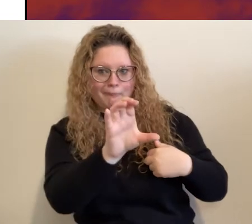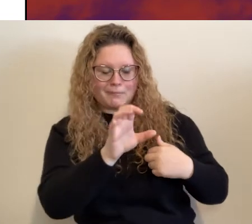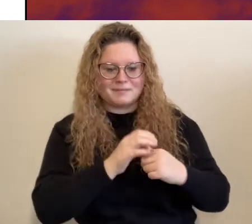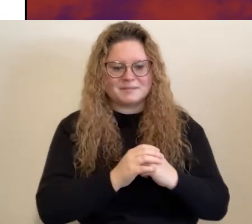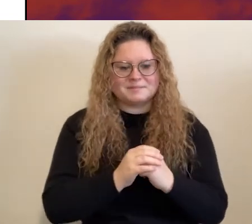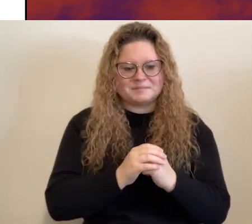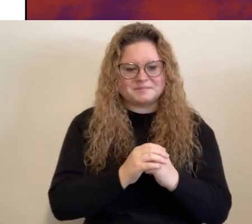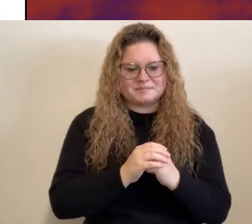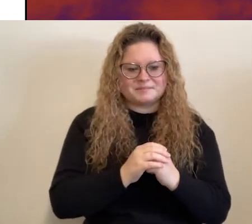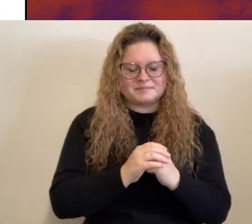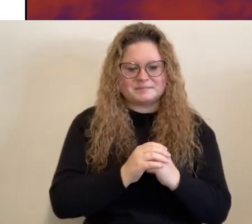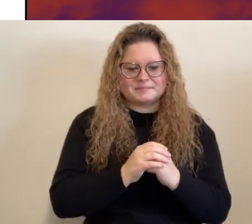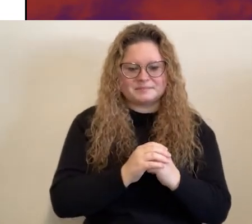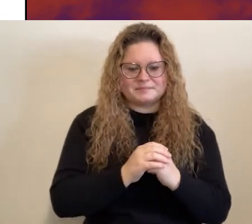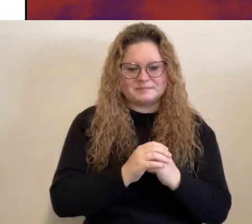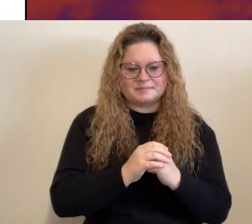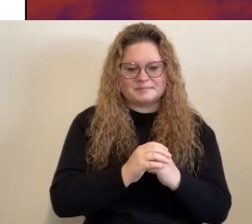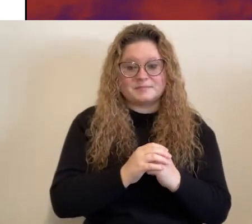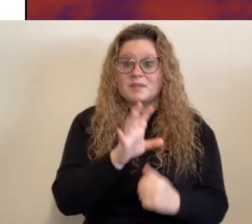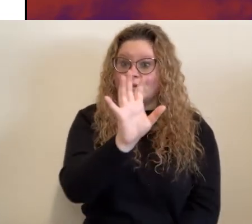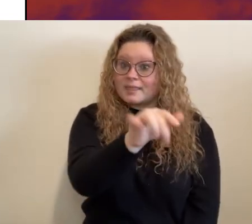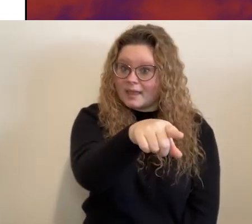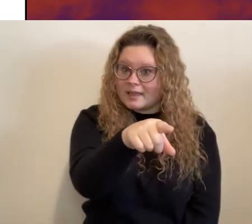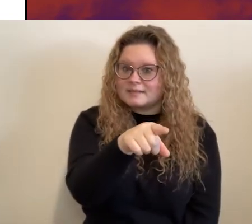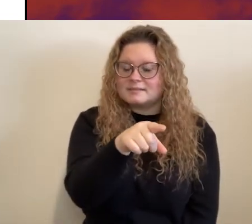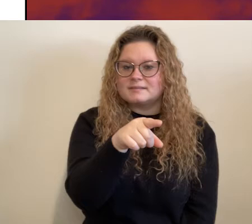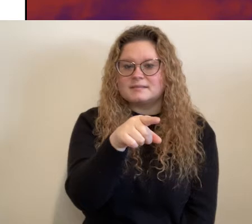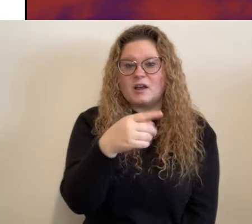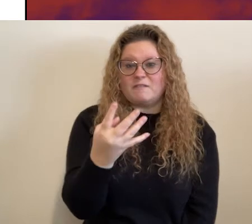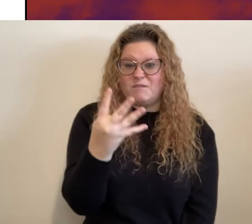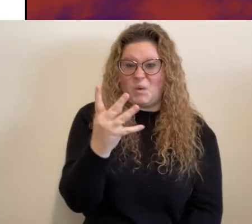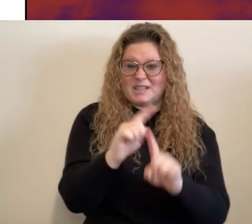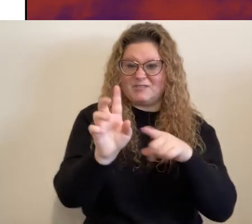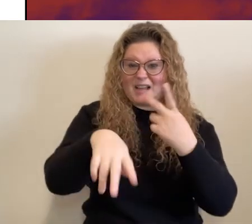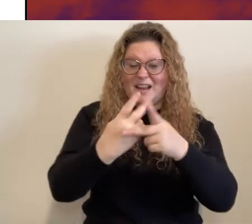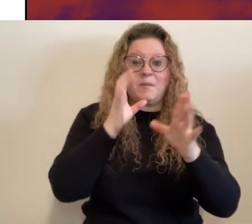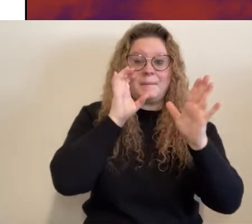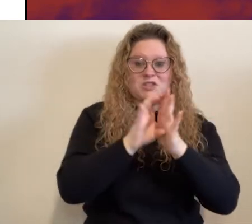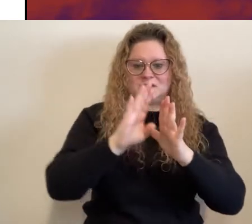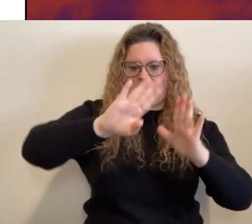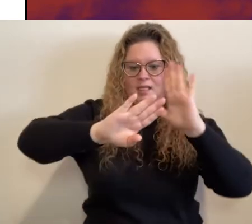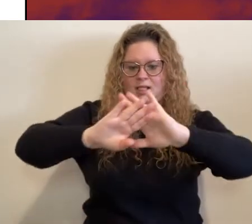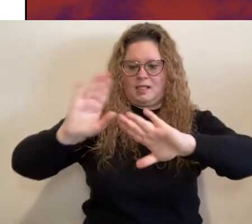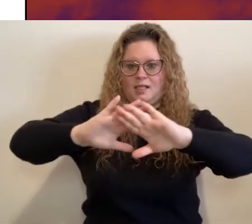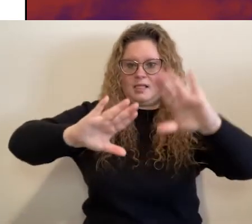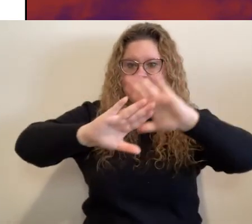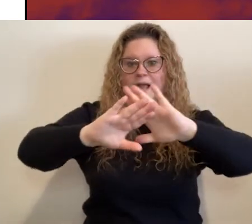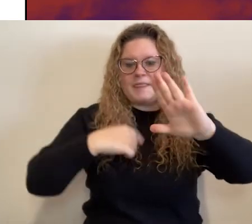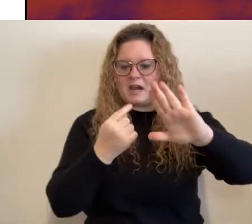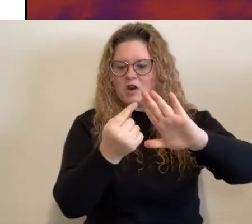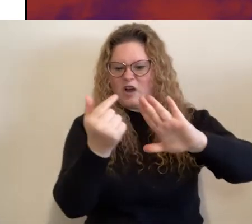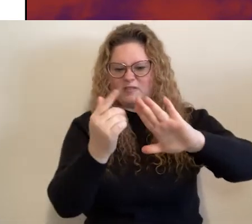this imagery is like 4 different images overlaid, but things were erased, and then I had to put